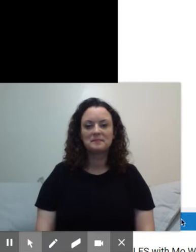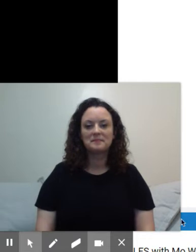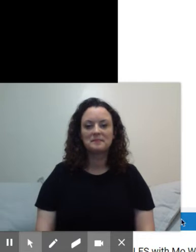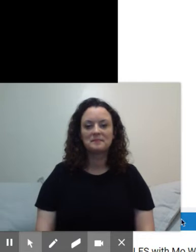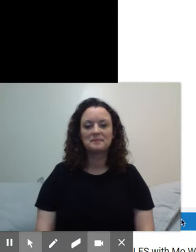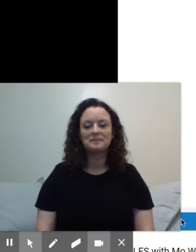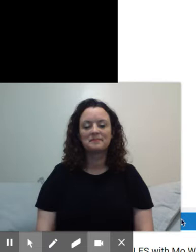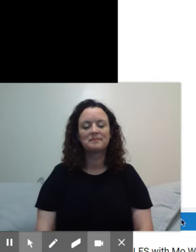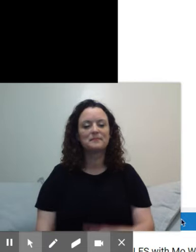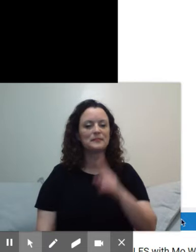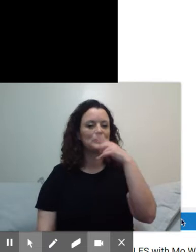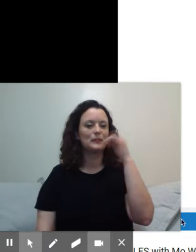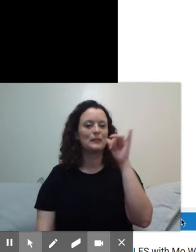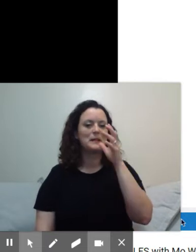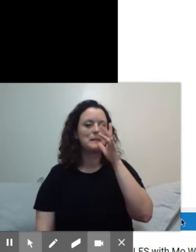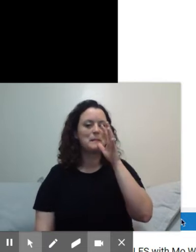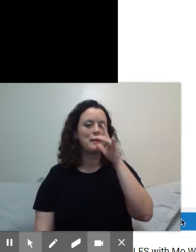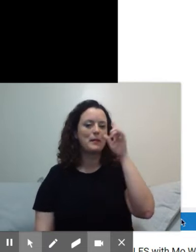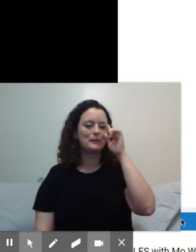My mother's eyebrows.